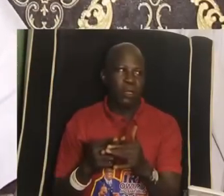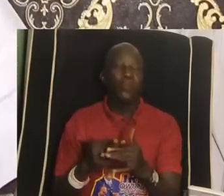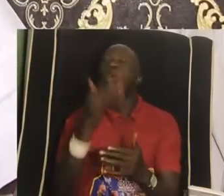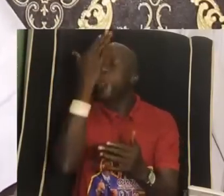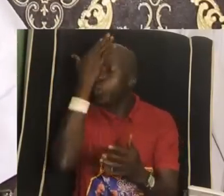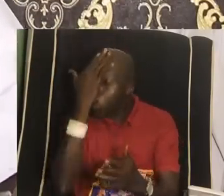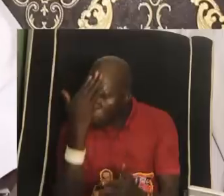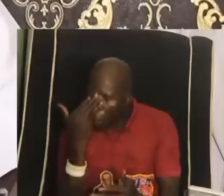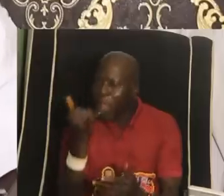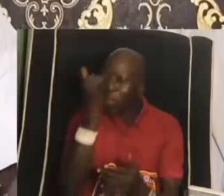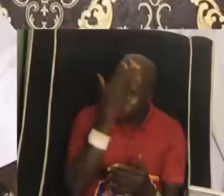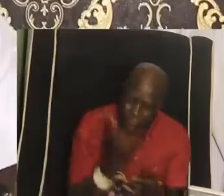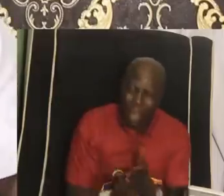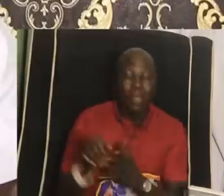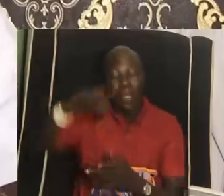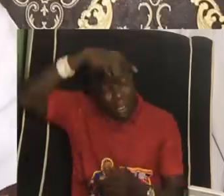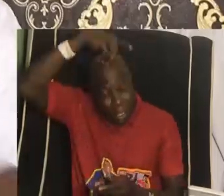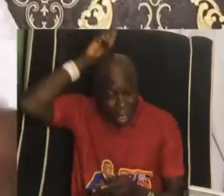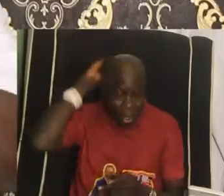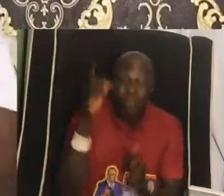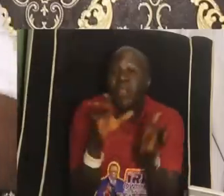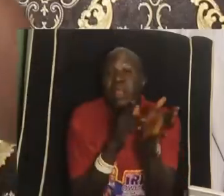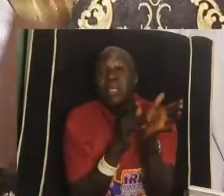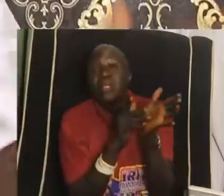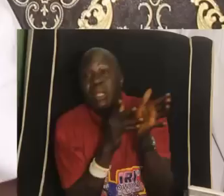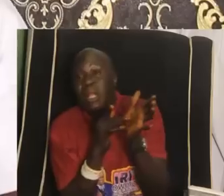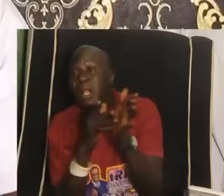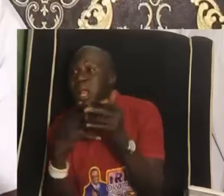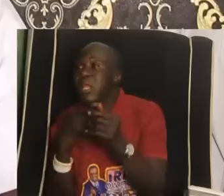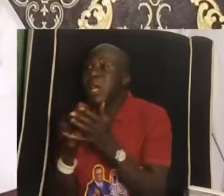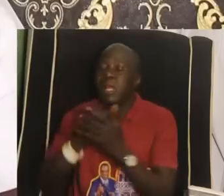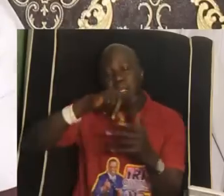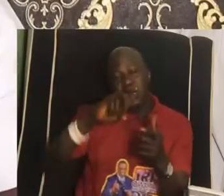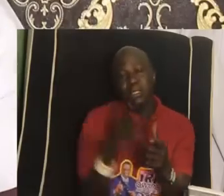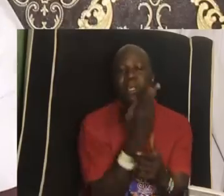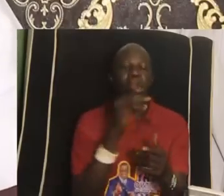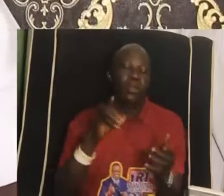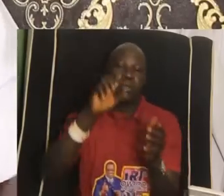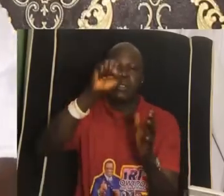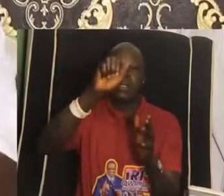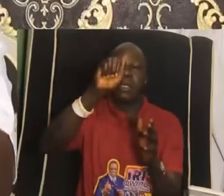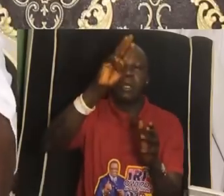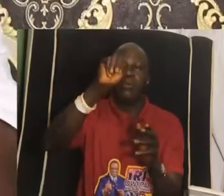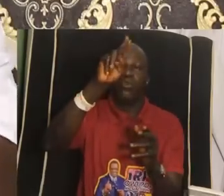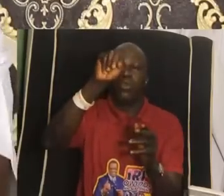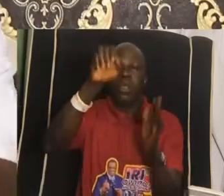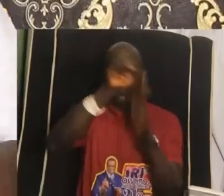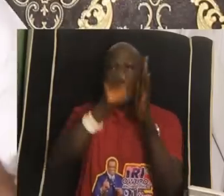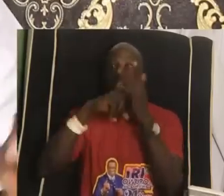The people that pursue you will fall before you. Why did David dance like that? In the book of 2 Samuel, chapter 6,